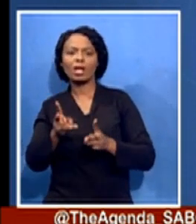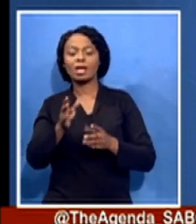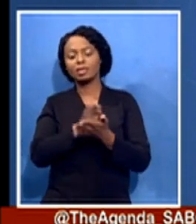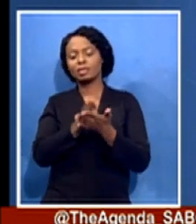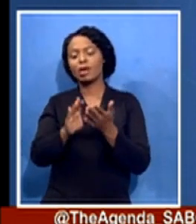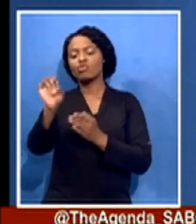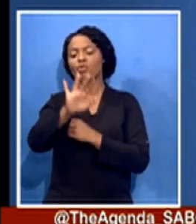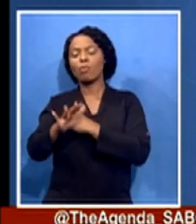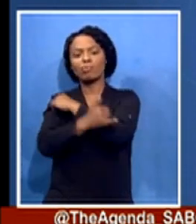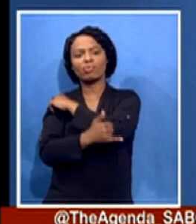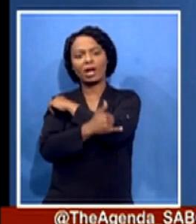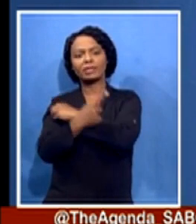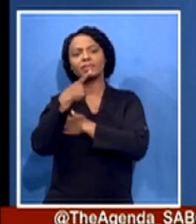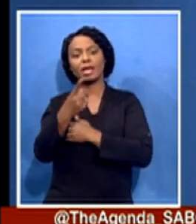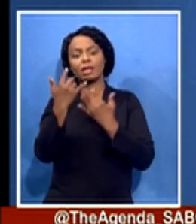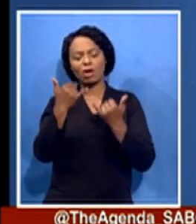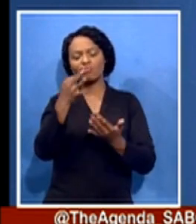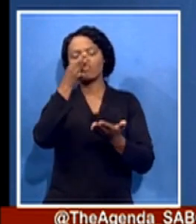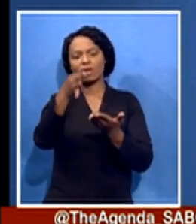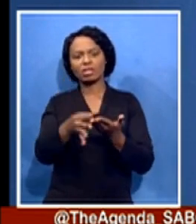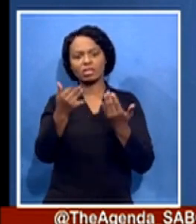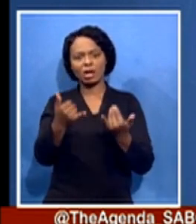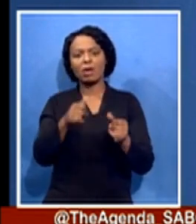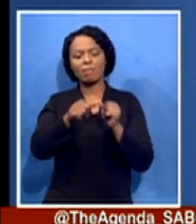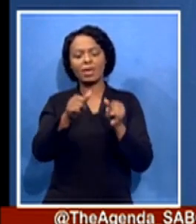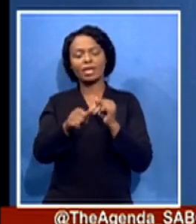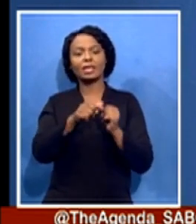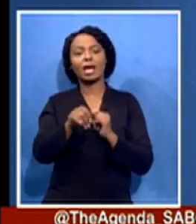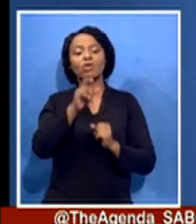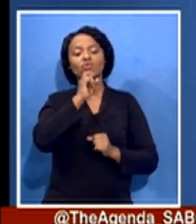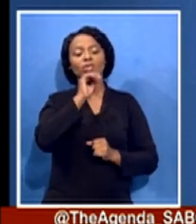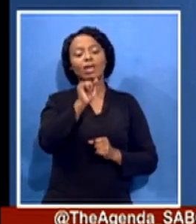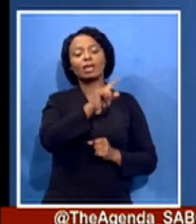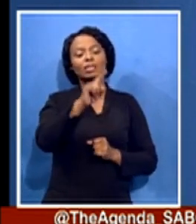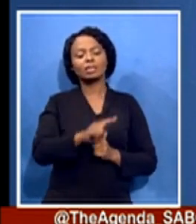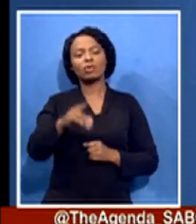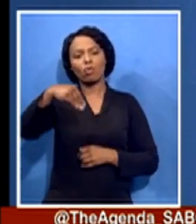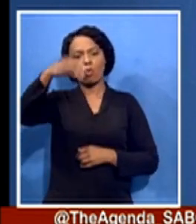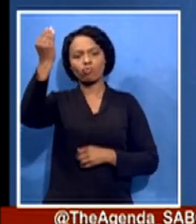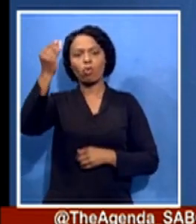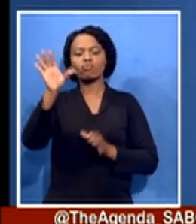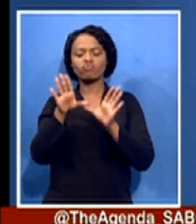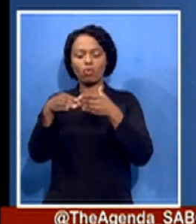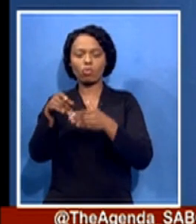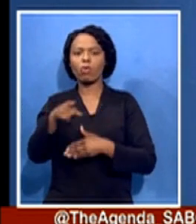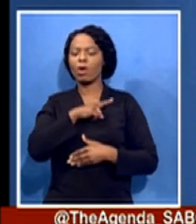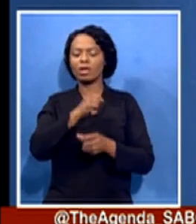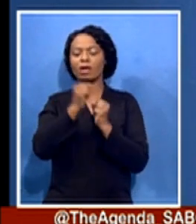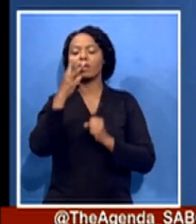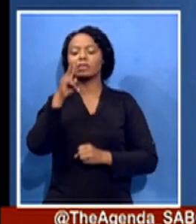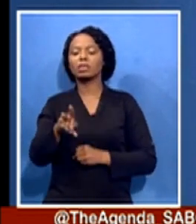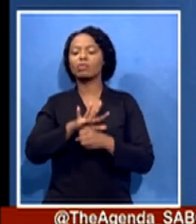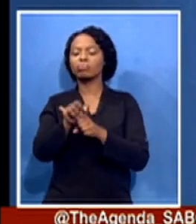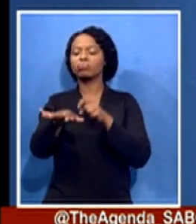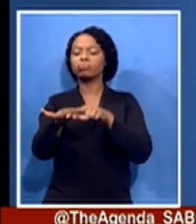use it in the older age group where they haven't seen this particular very rare side